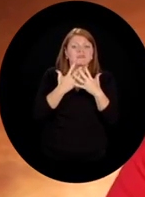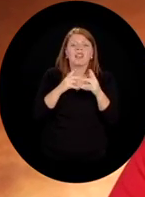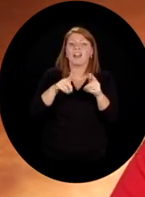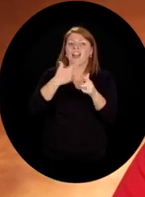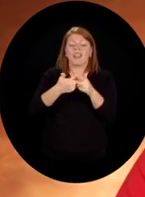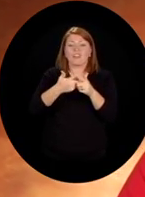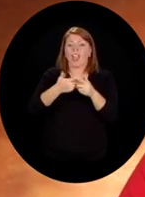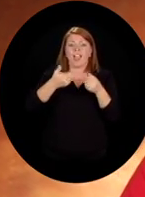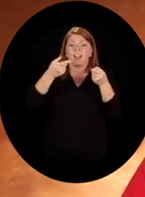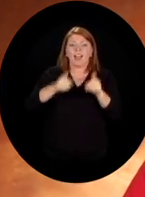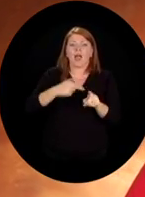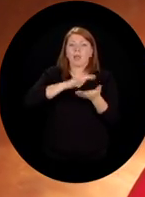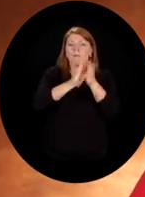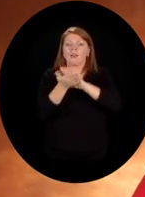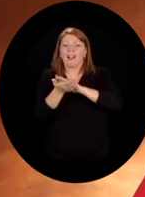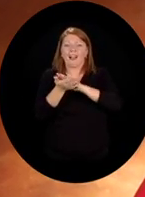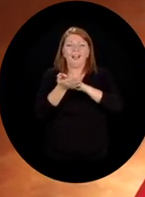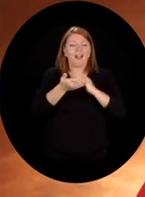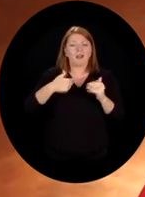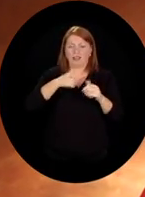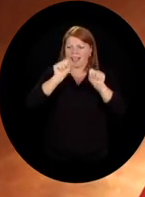made me self-sufficient